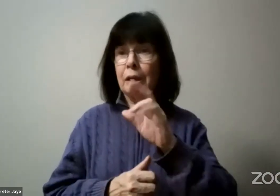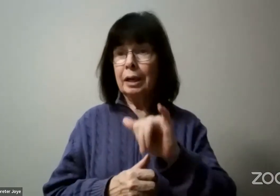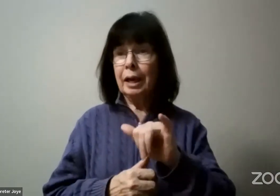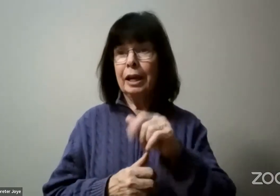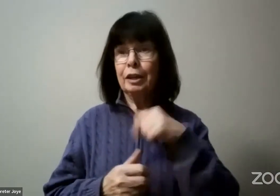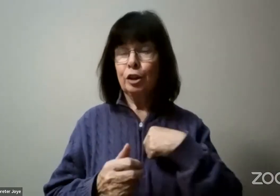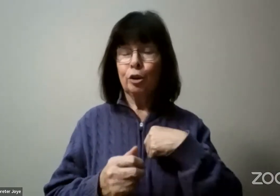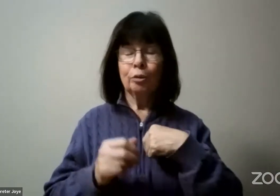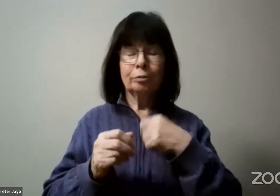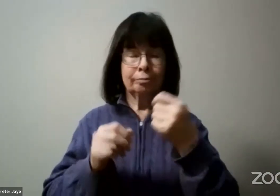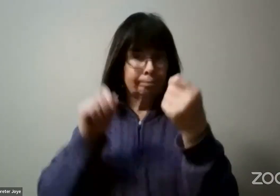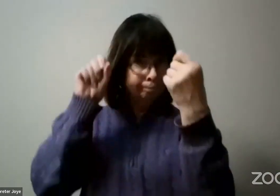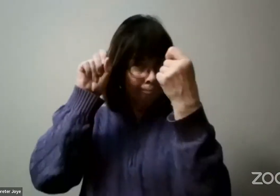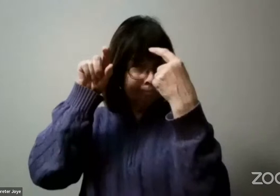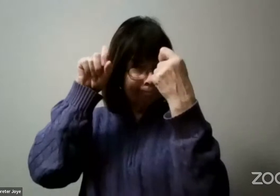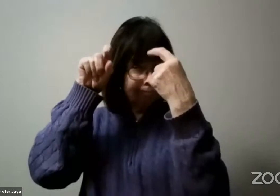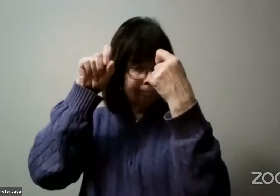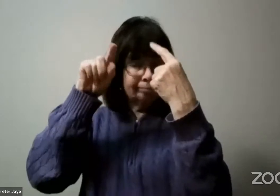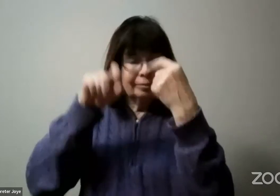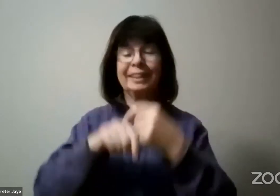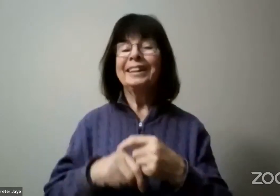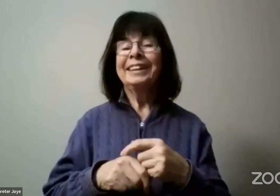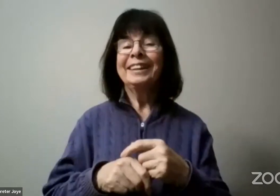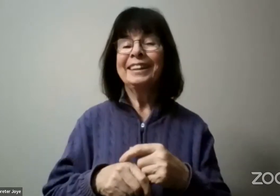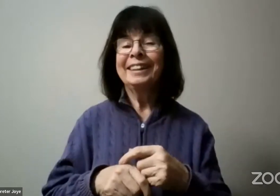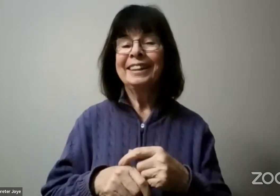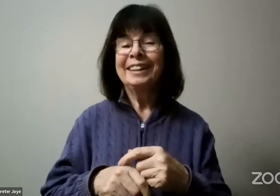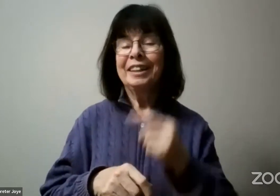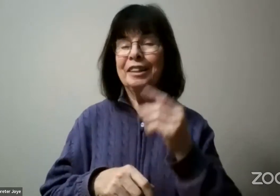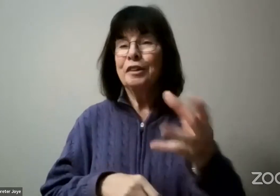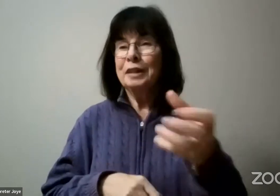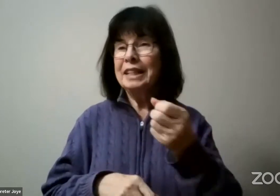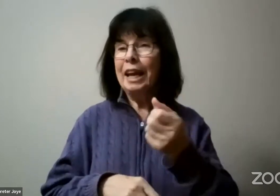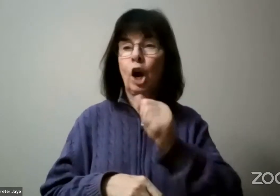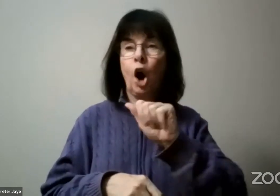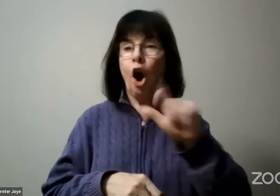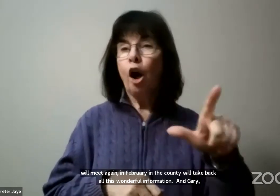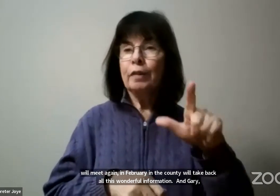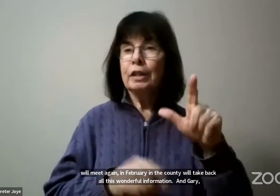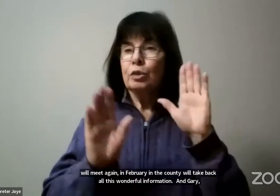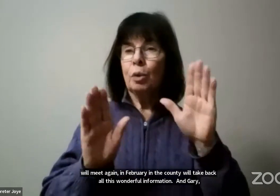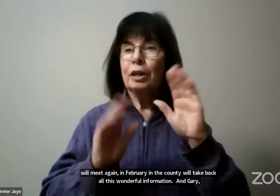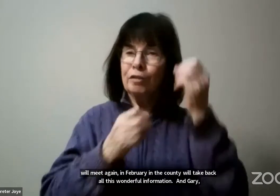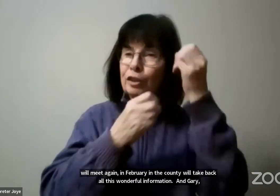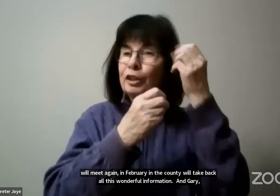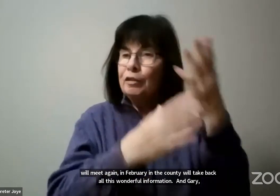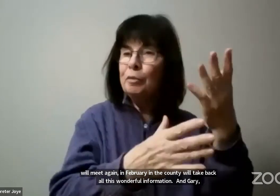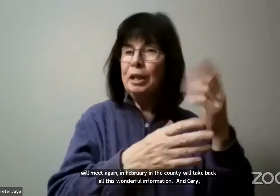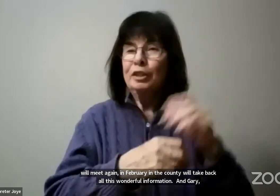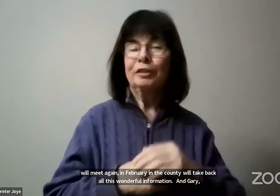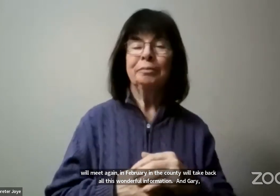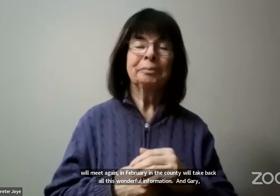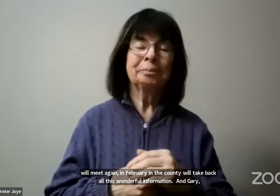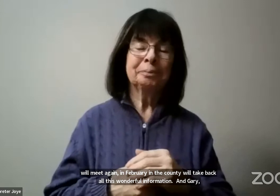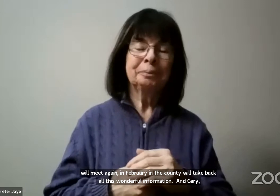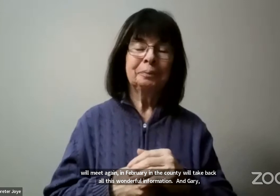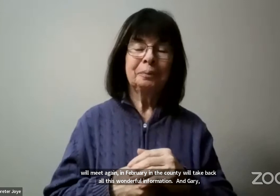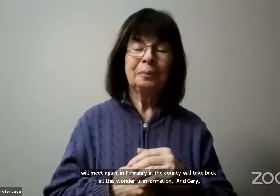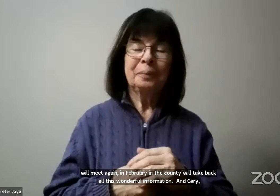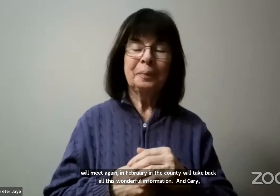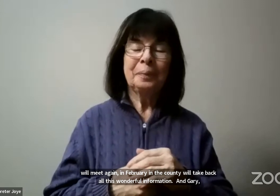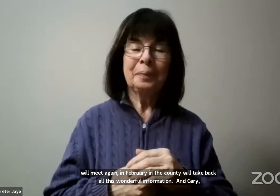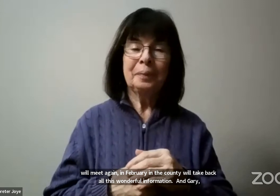my mind. I don't know what gave it away. They're going to take back all this great and wonderful information, and